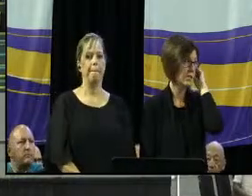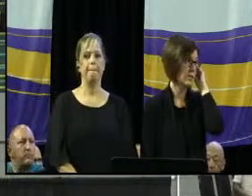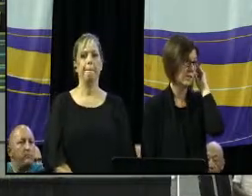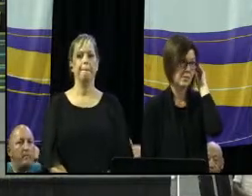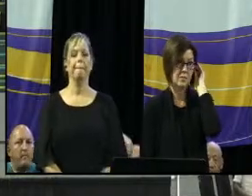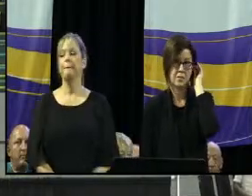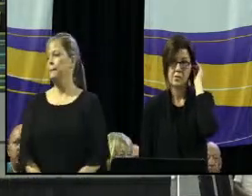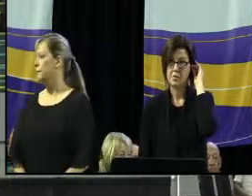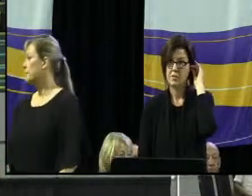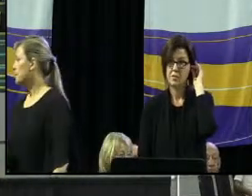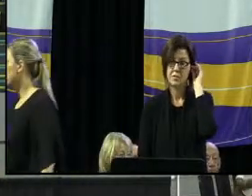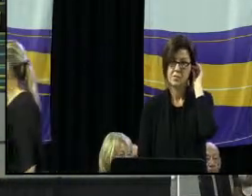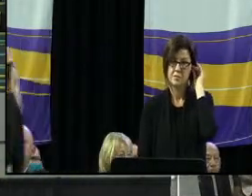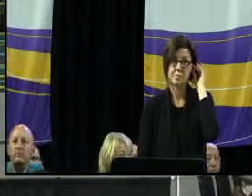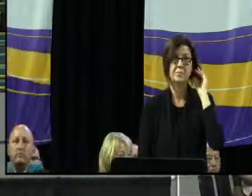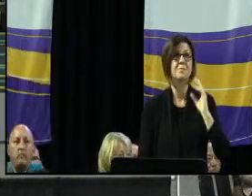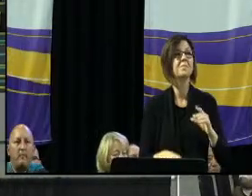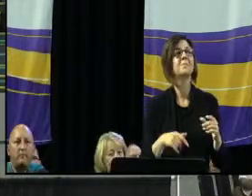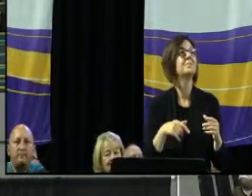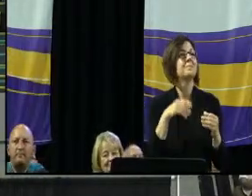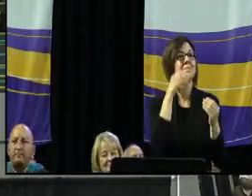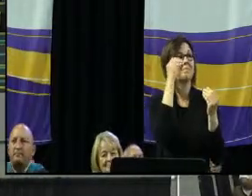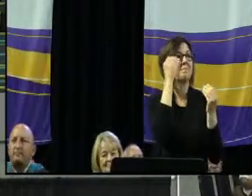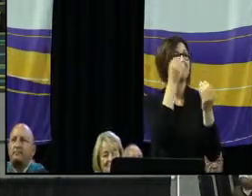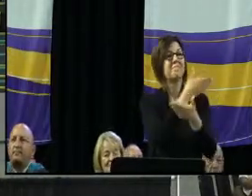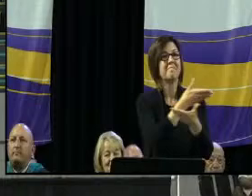Ladies and gentlemen, the class of 2022.